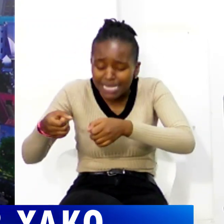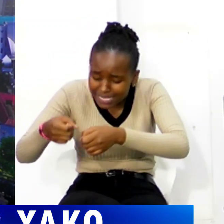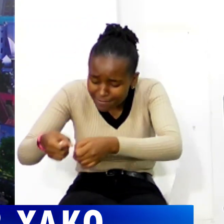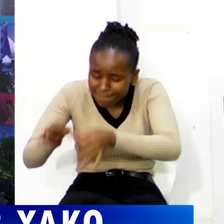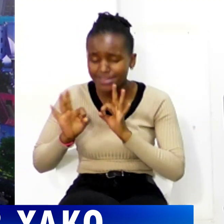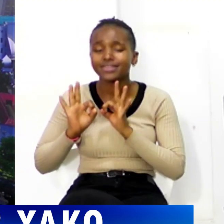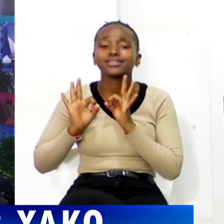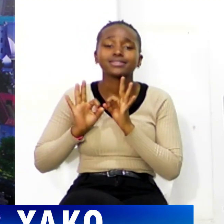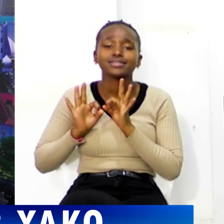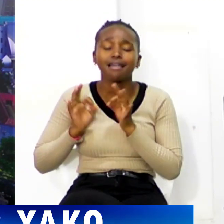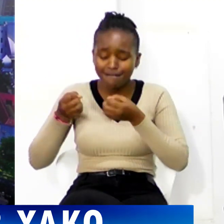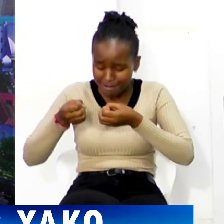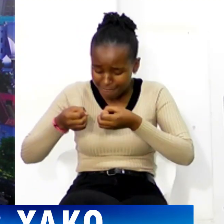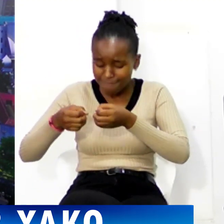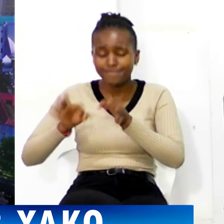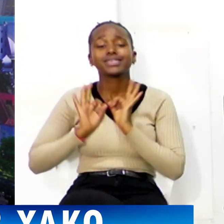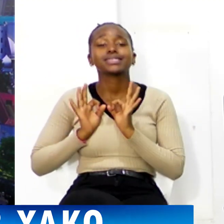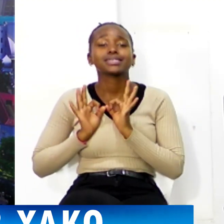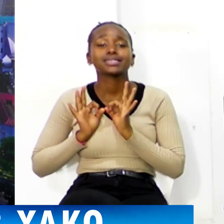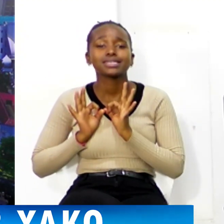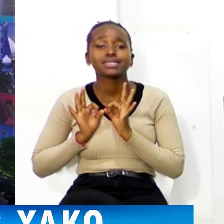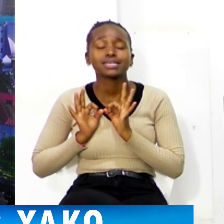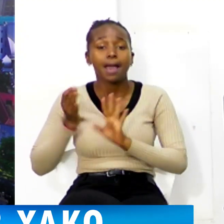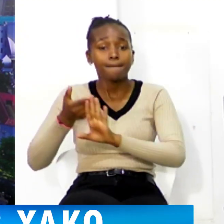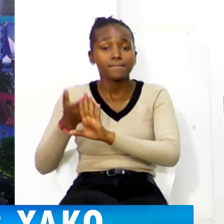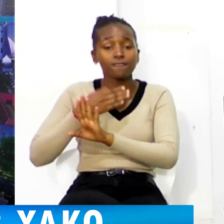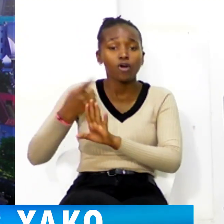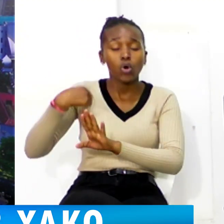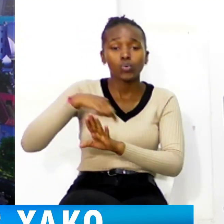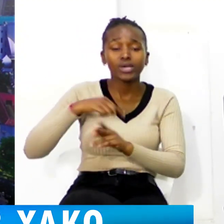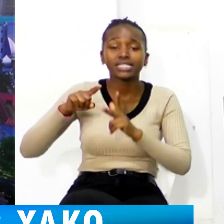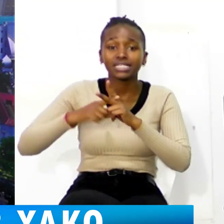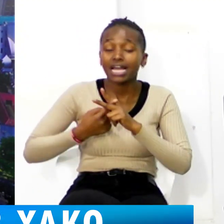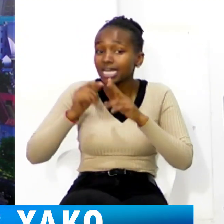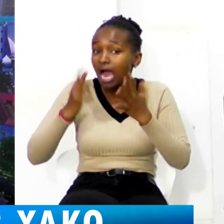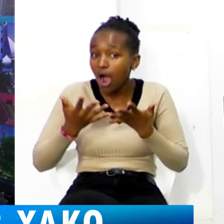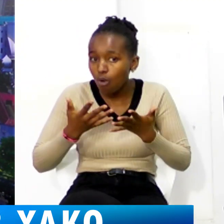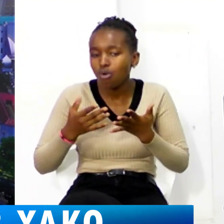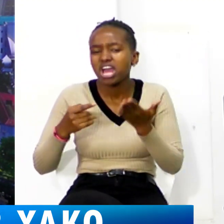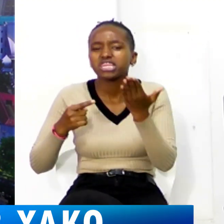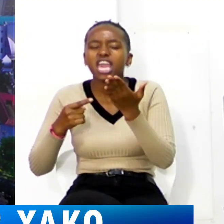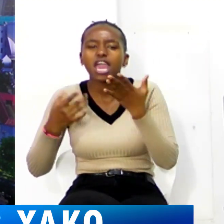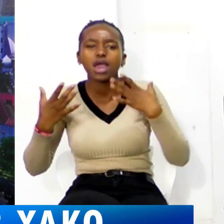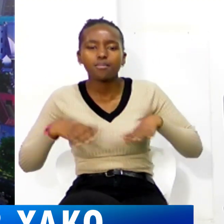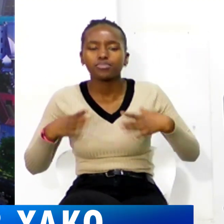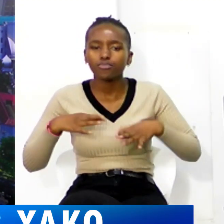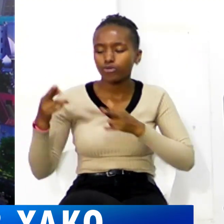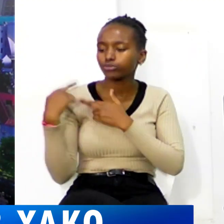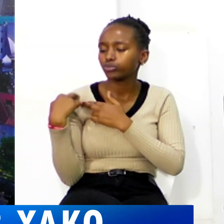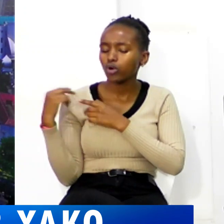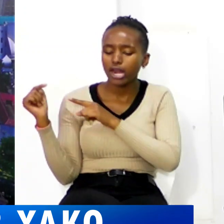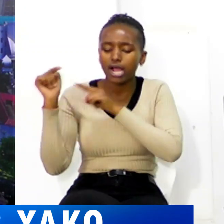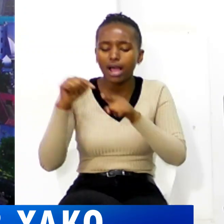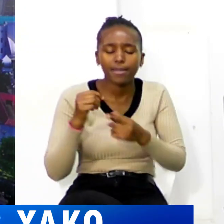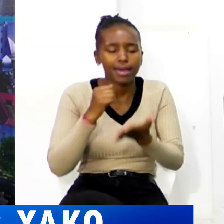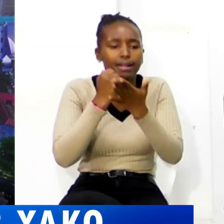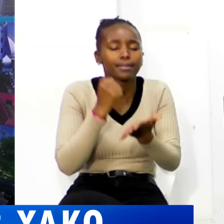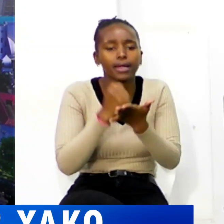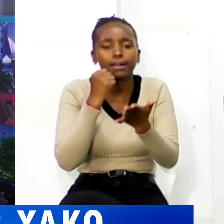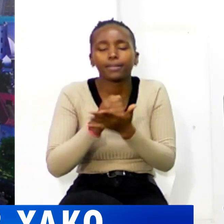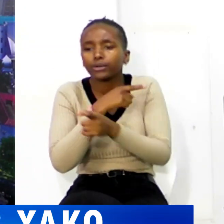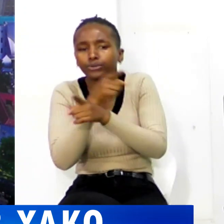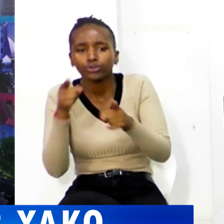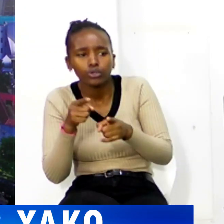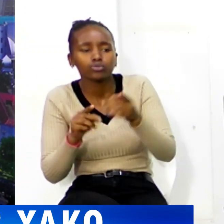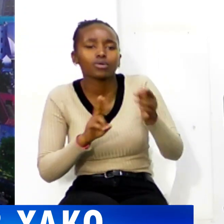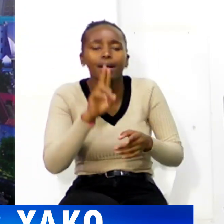with that. Initially we began with our technicians going to the field, then they come to your house, they work, they go through with you to update the token. But